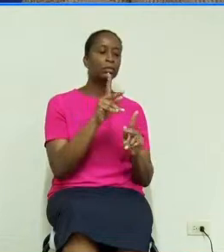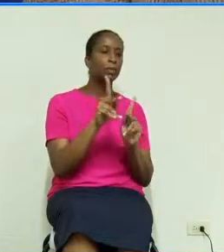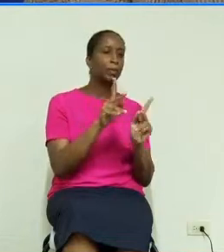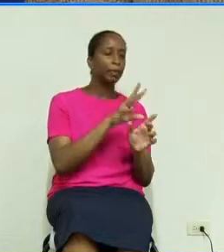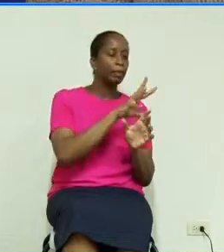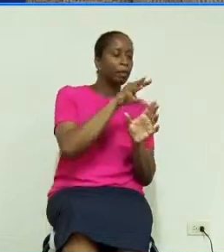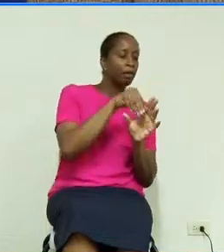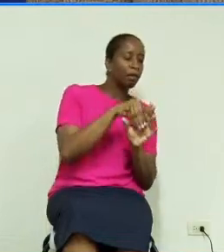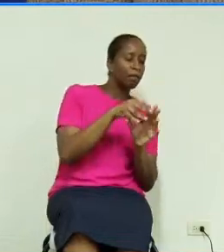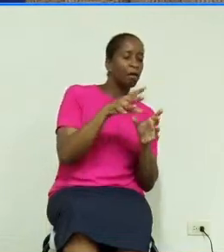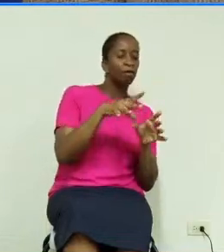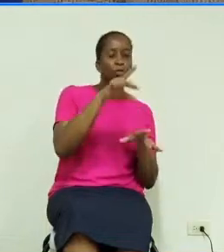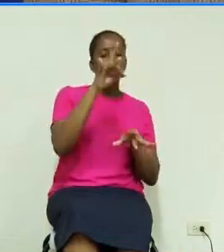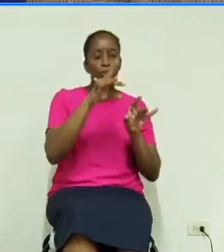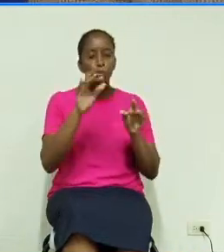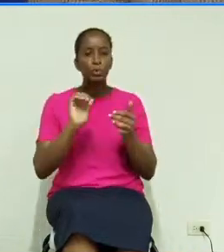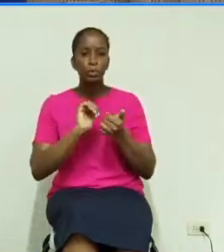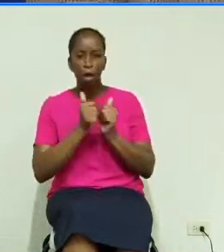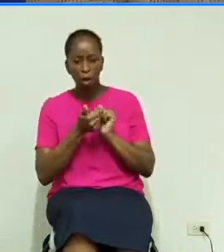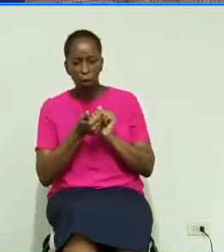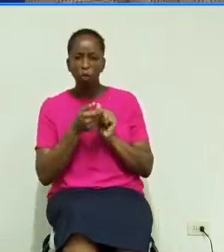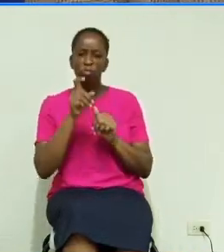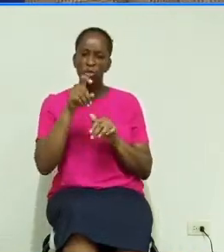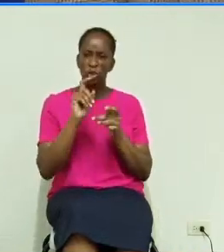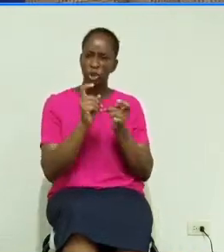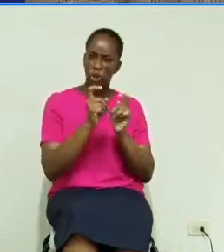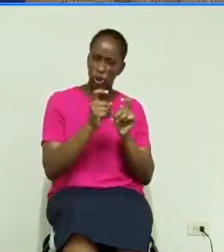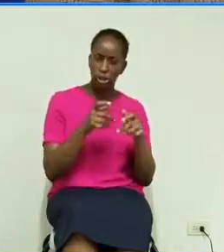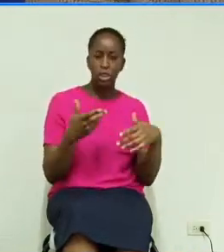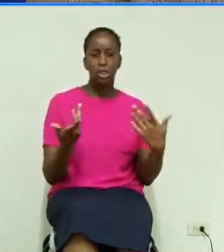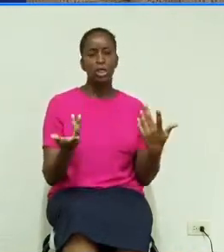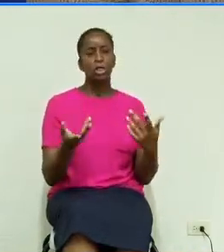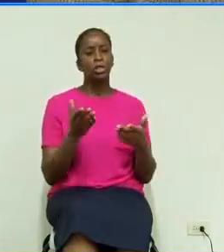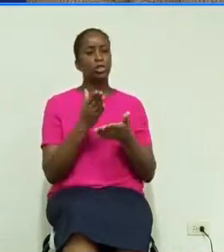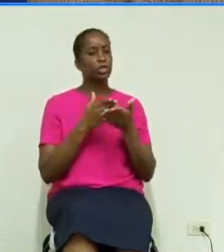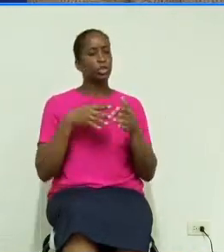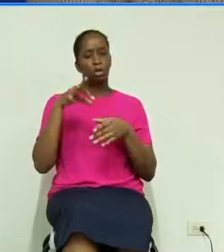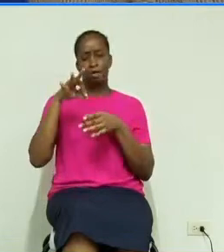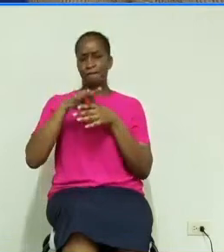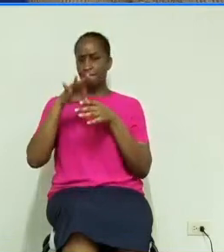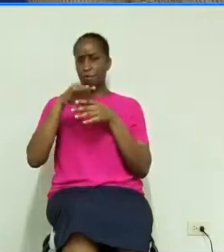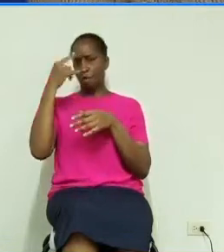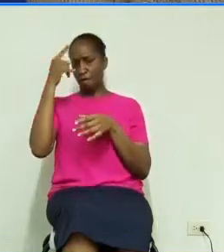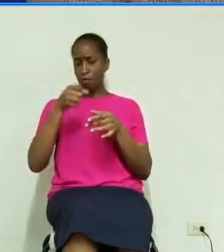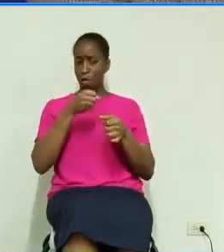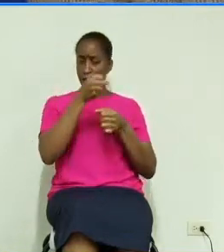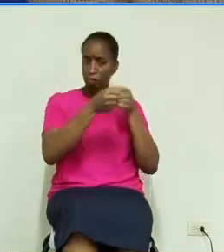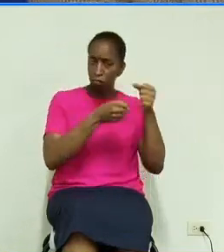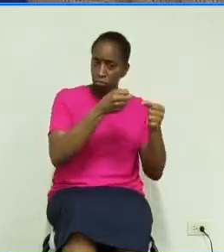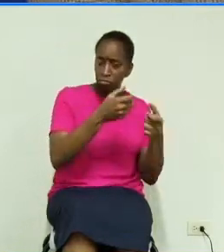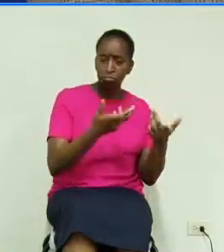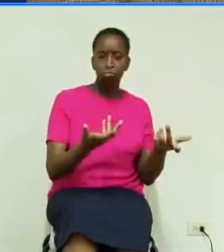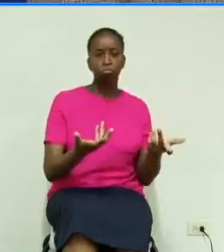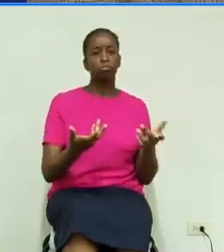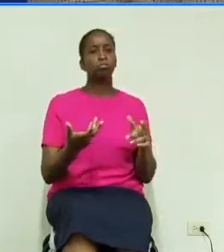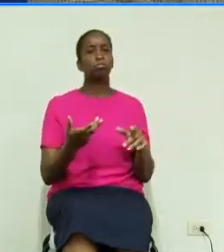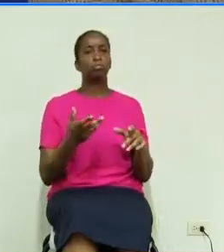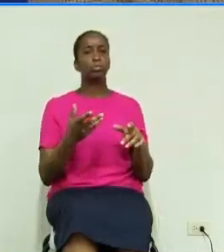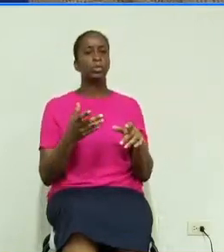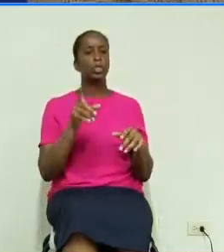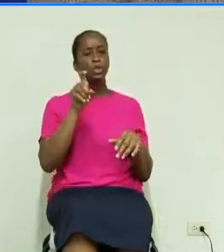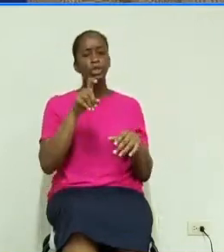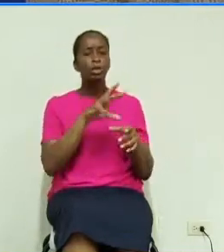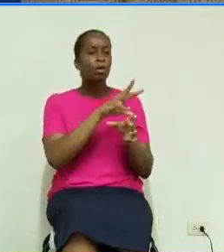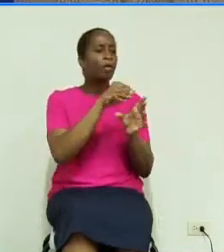appointed or blended approach? I want also to say to you that an elected